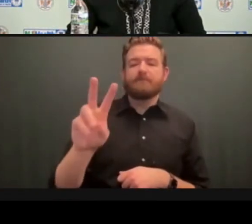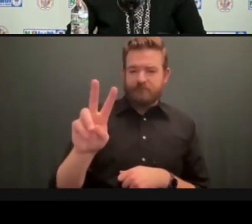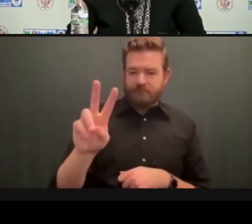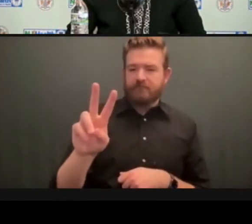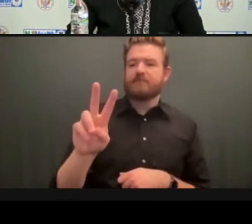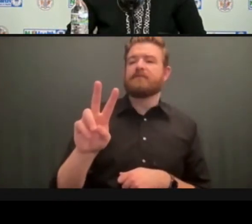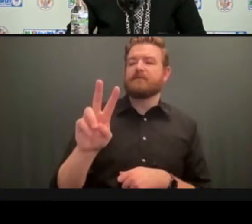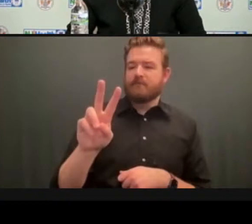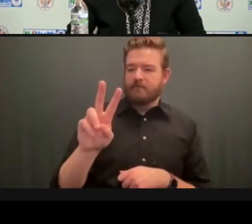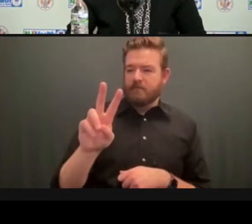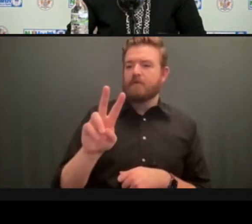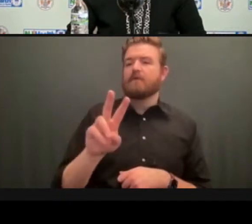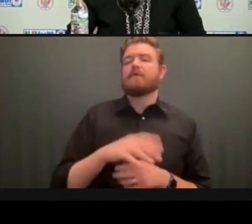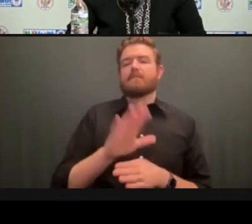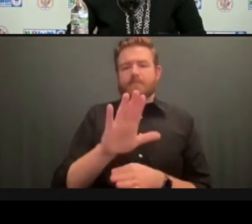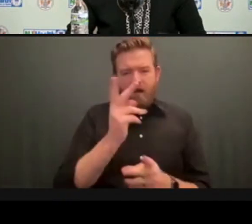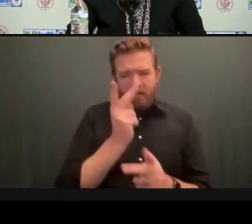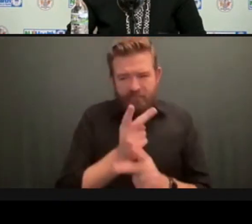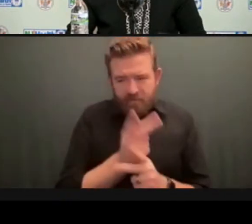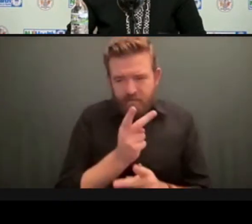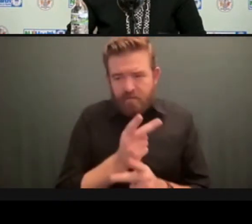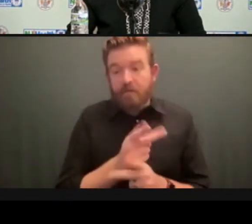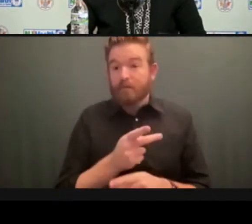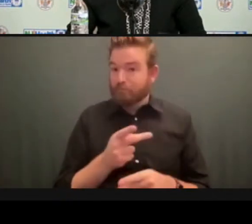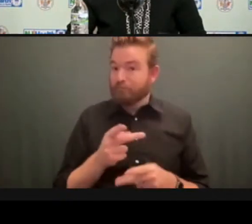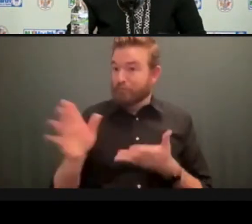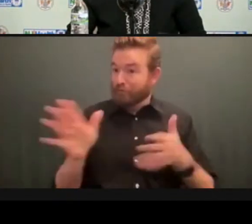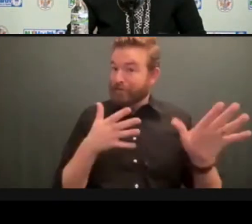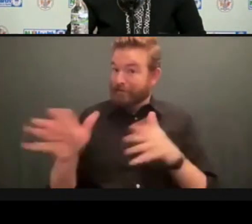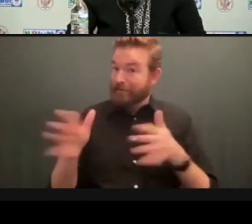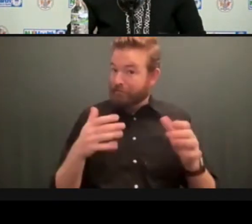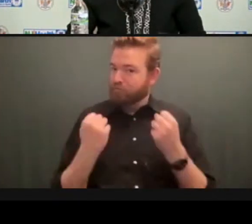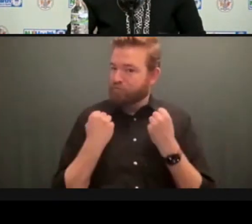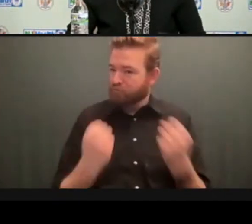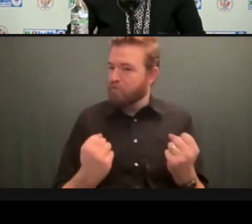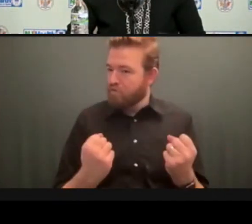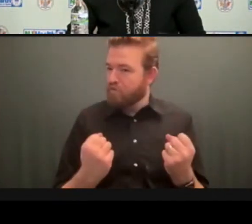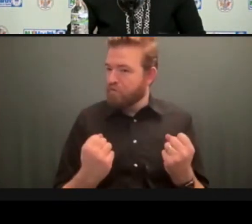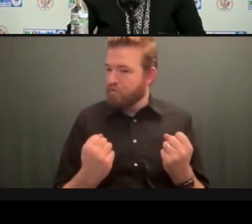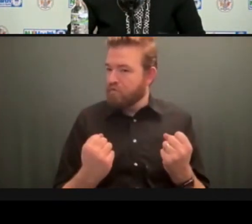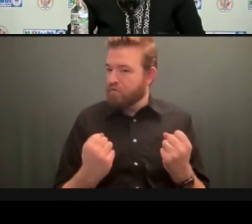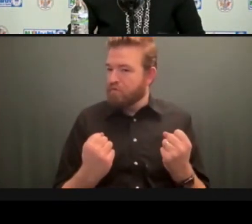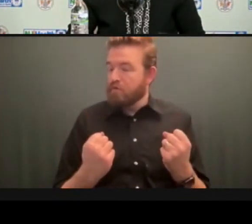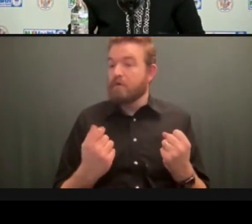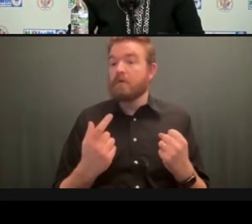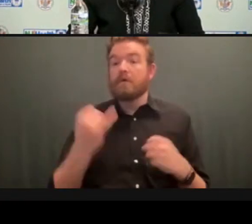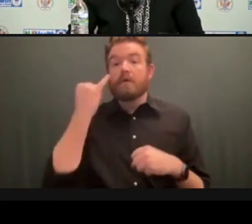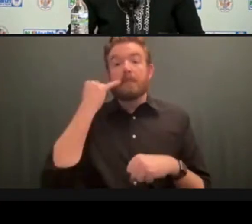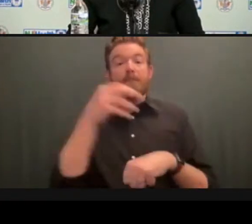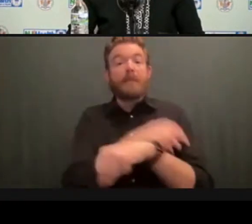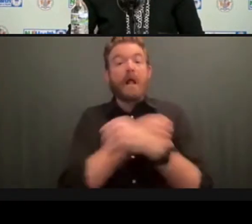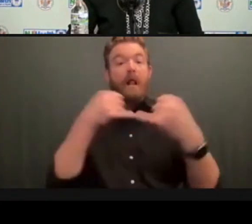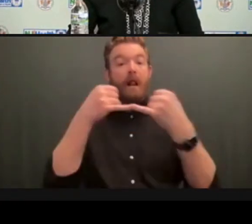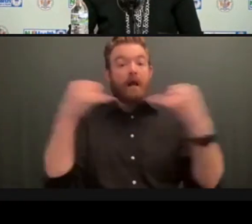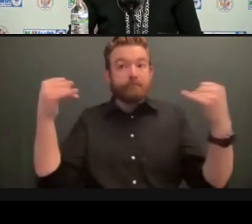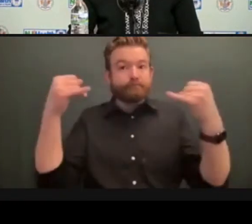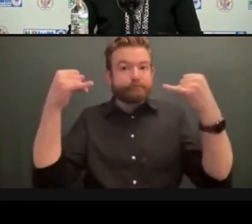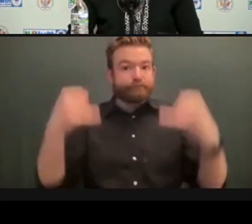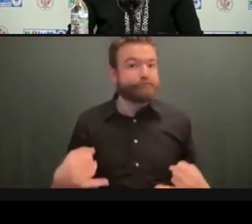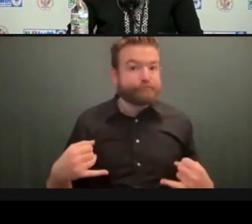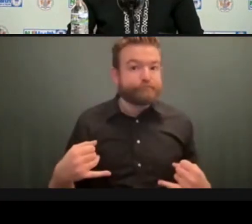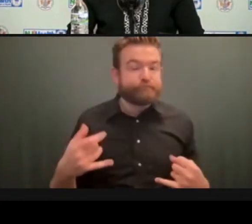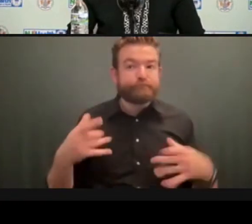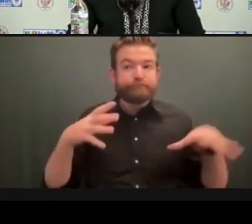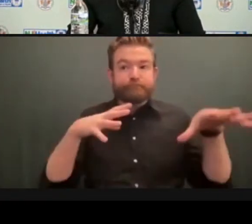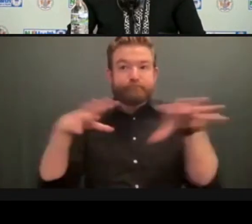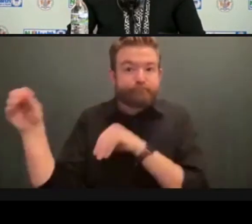in. You should call it in. If you see a down line, don't go near it. Call that in as well. Probably Pat will get into this in